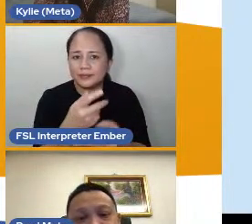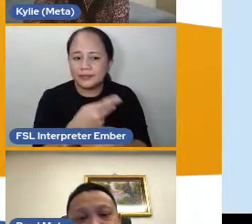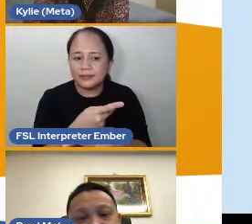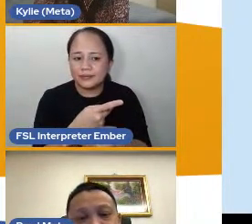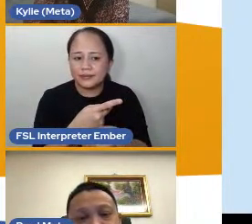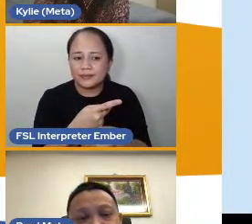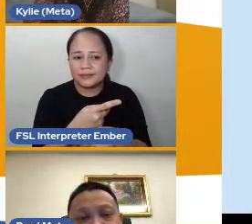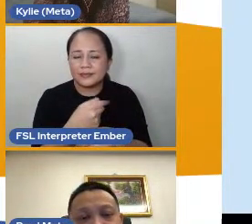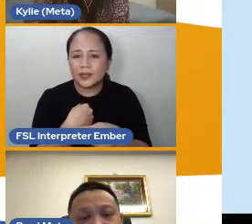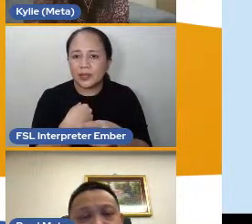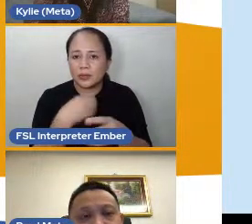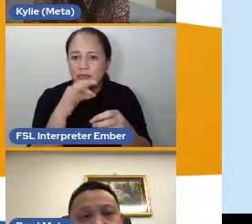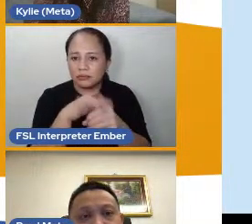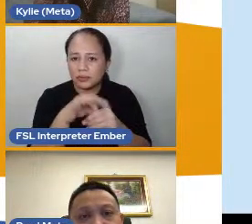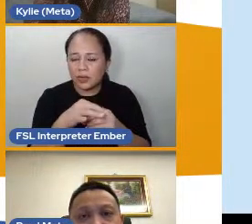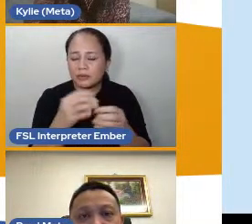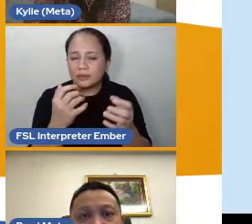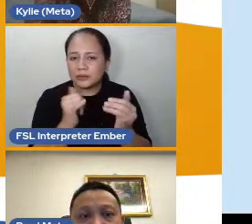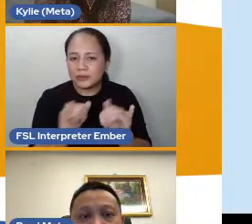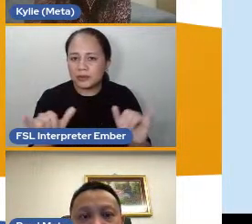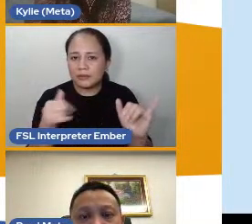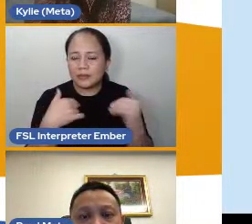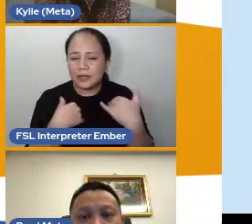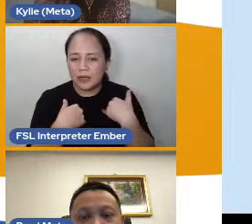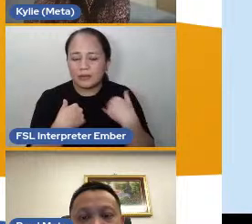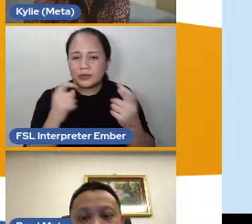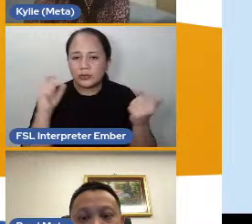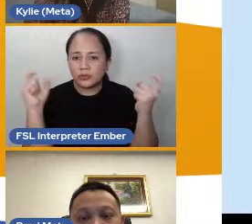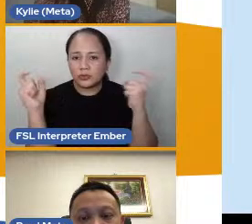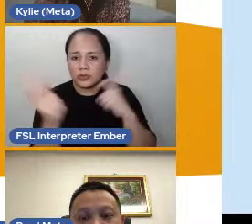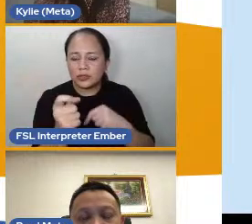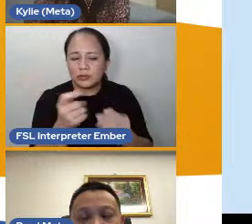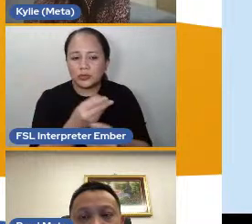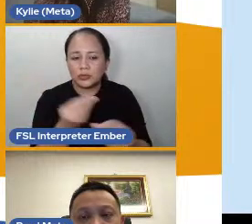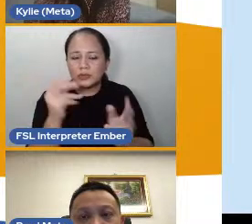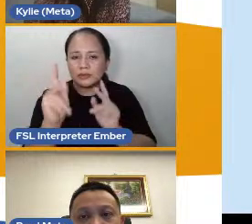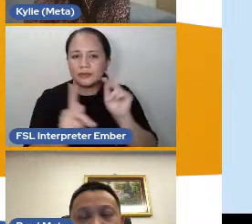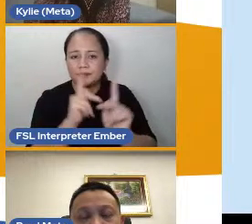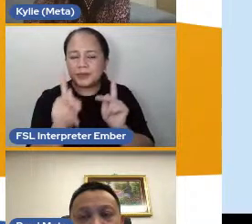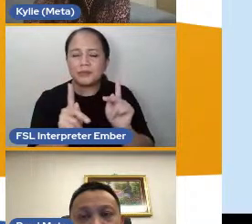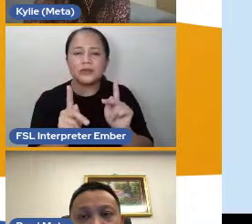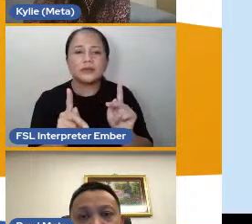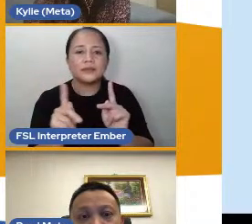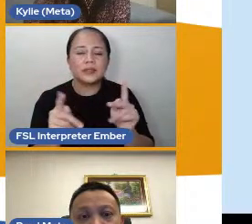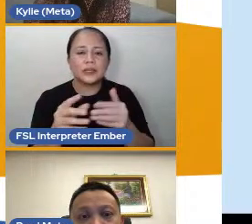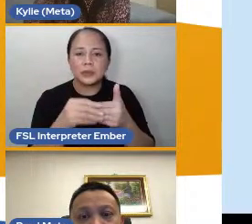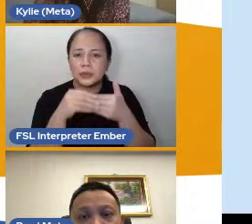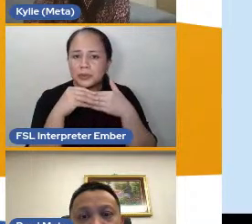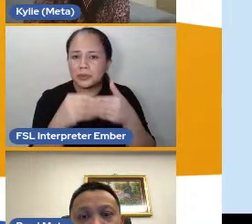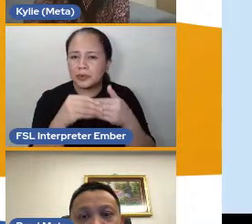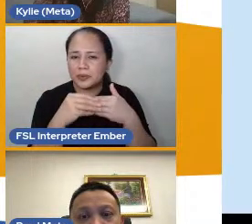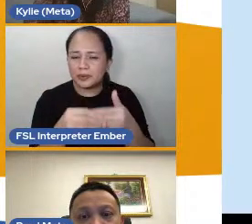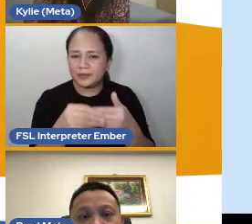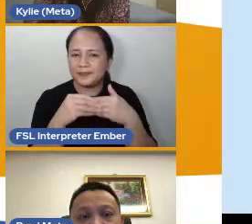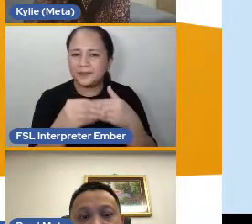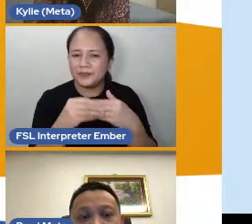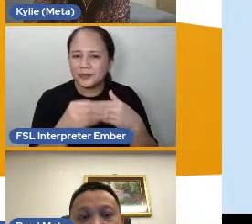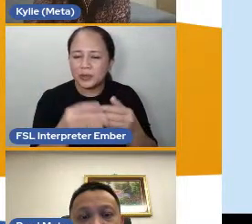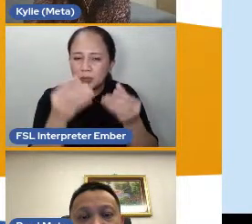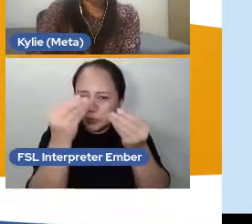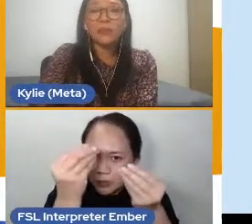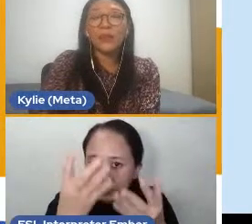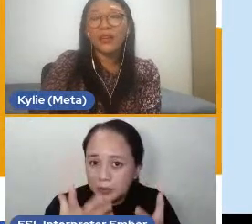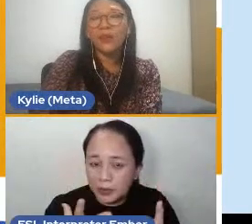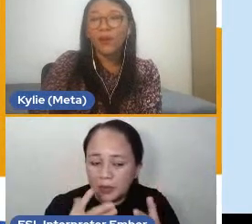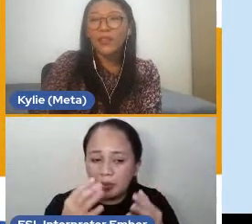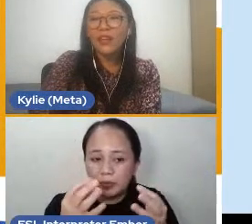on our platform. And we've also made some product changes to give people the flexibility to let us know if they want to